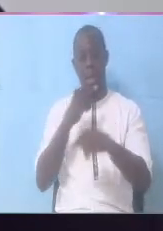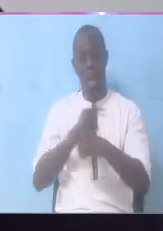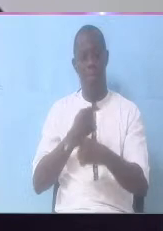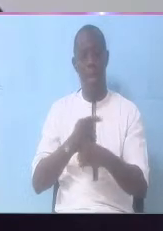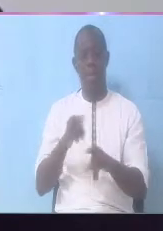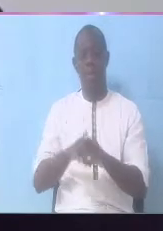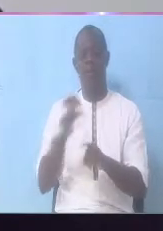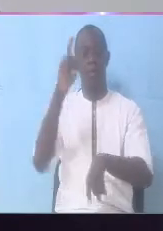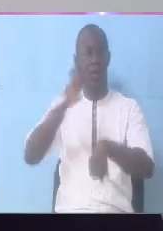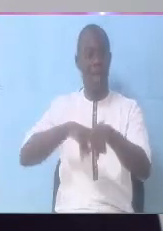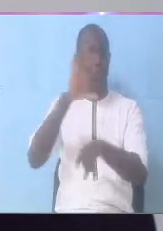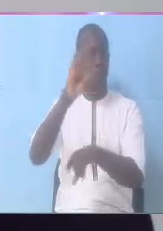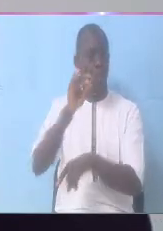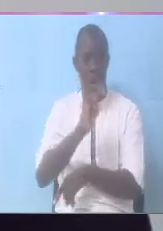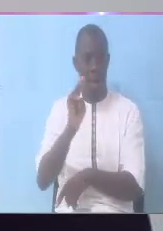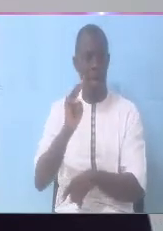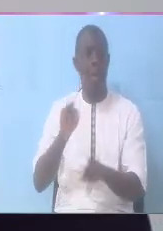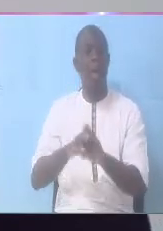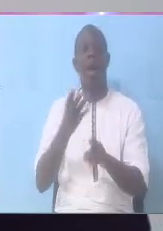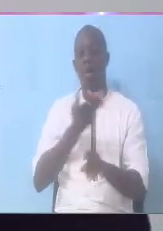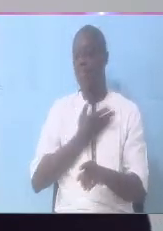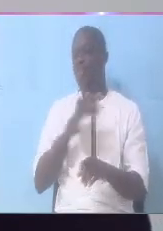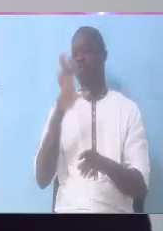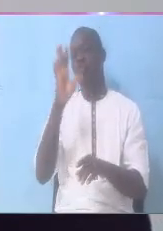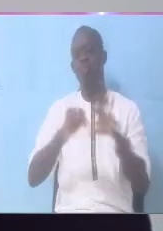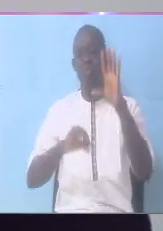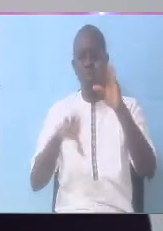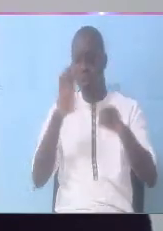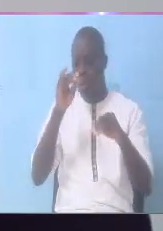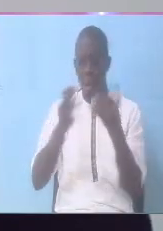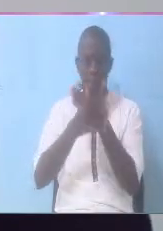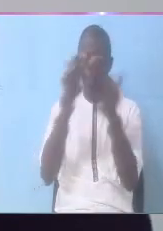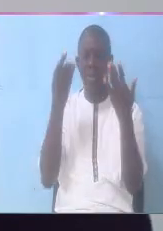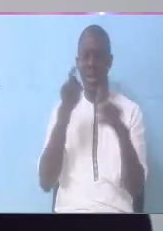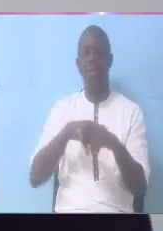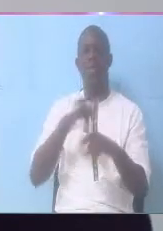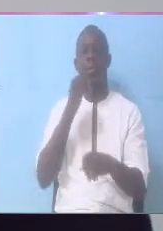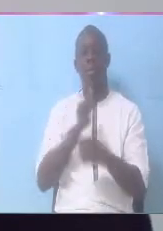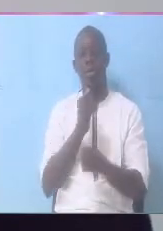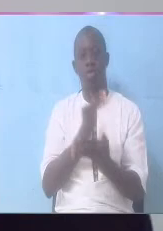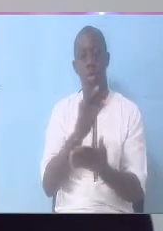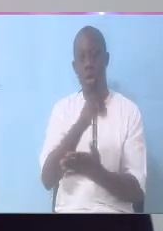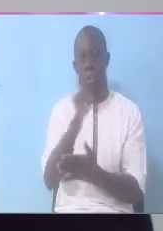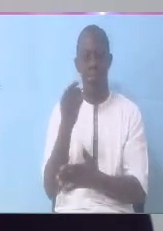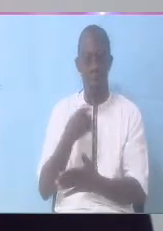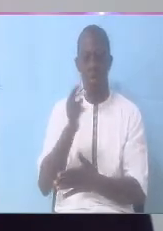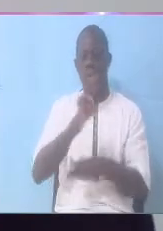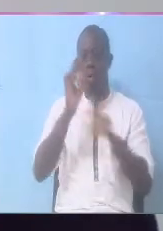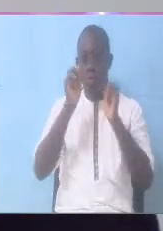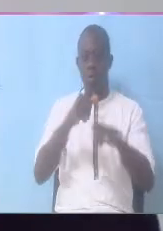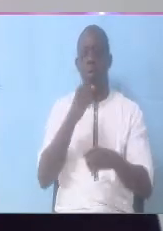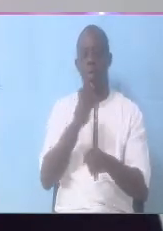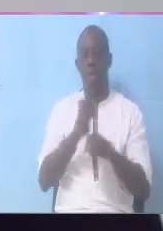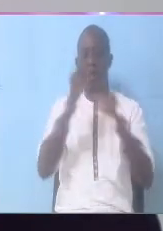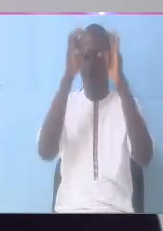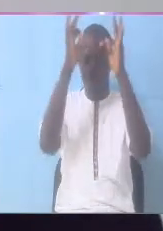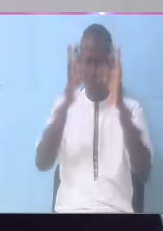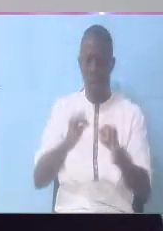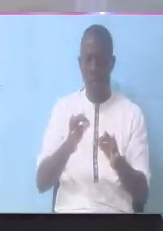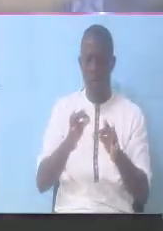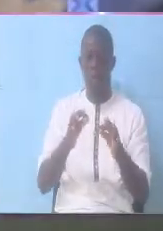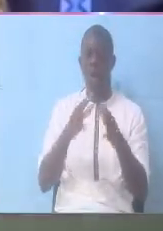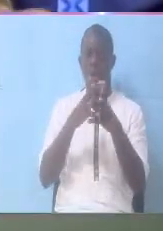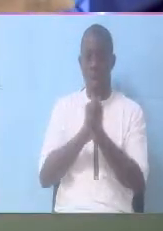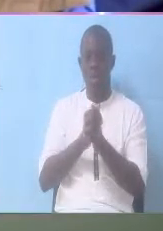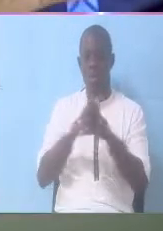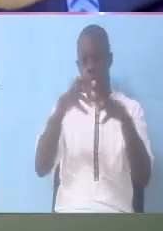the Senegalese... This list you had given us as the list, the to-die list. But no, I never said